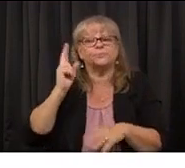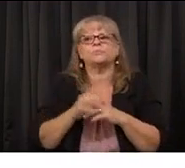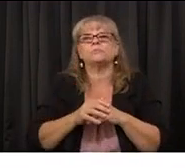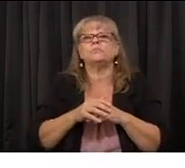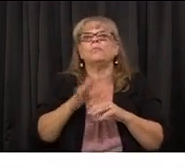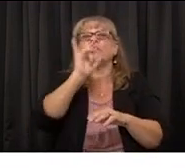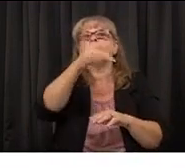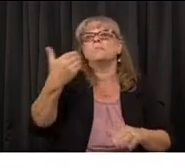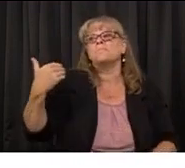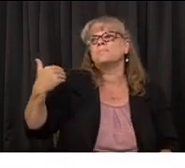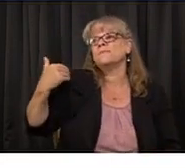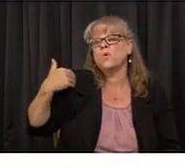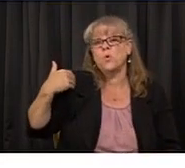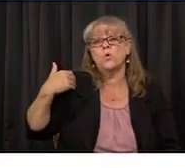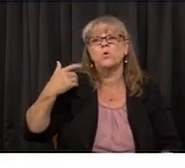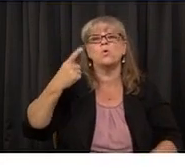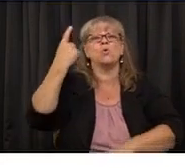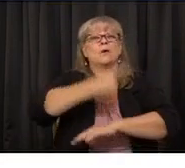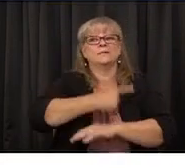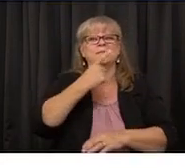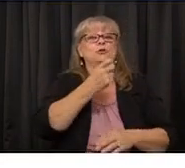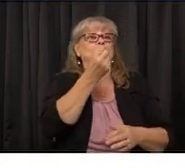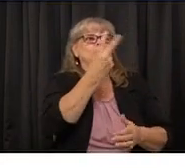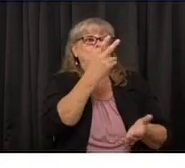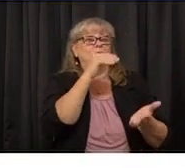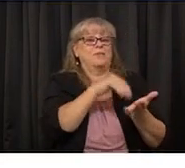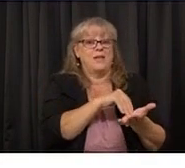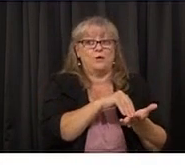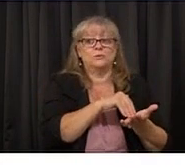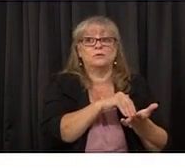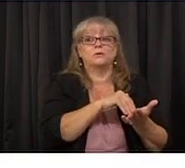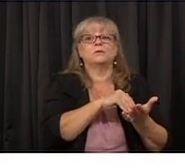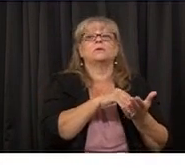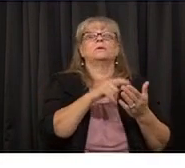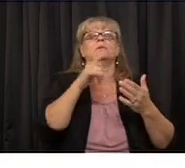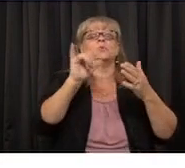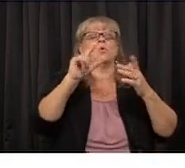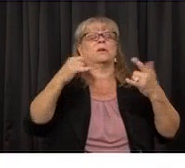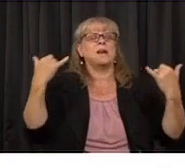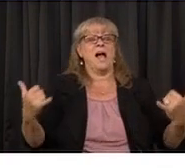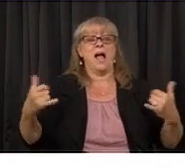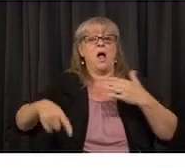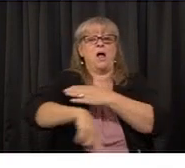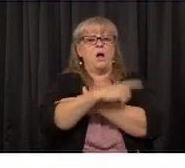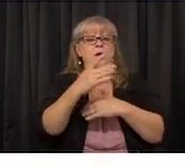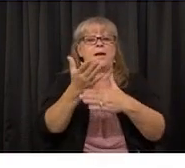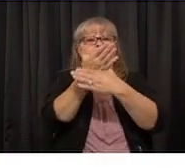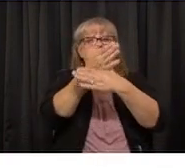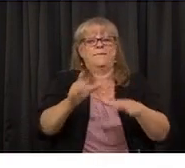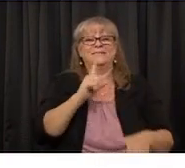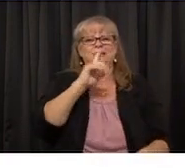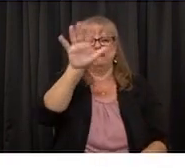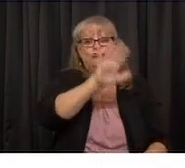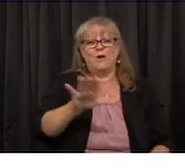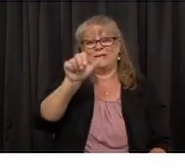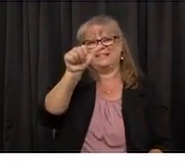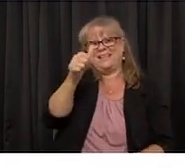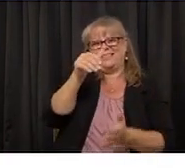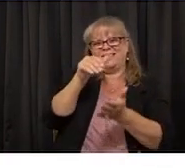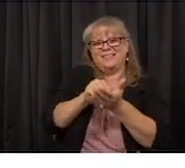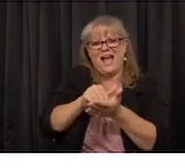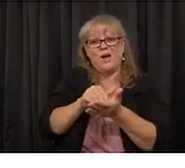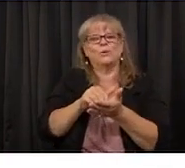were processed, and our average has been over 10,000 for the last week, over 3,000 a day for the state lab. And our state lab